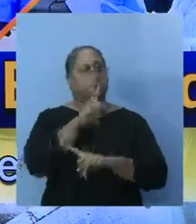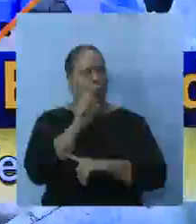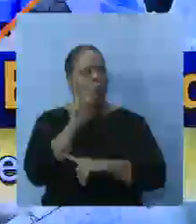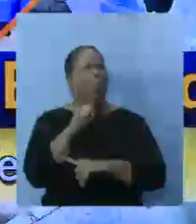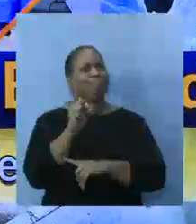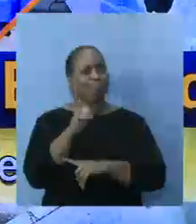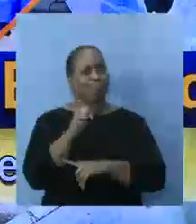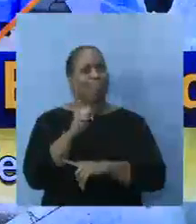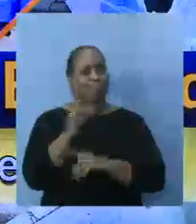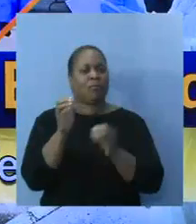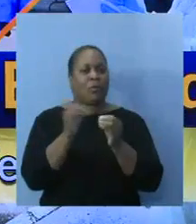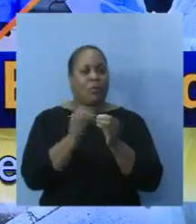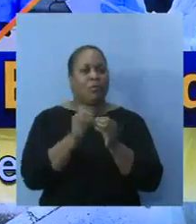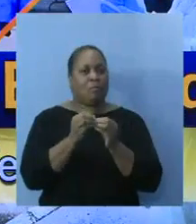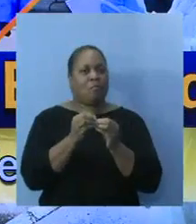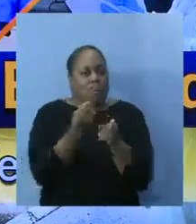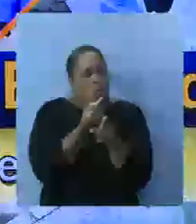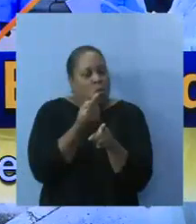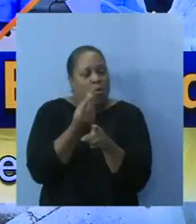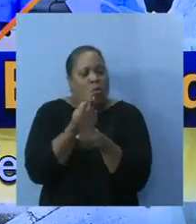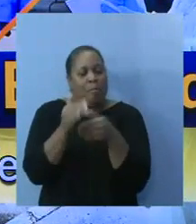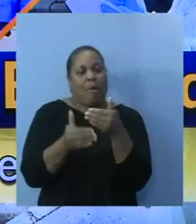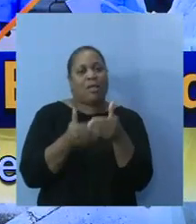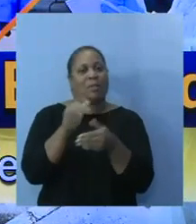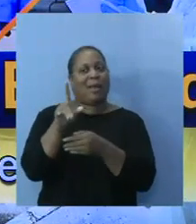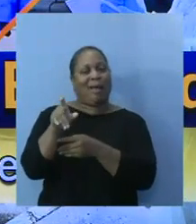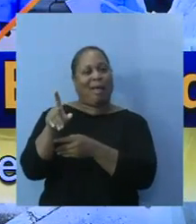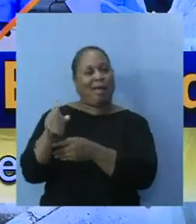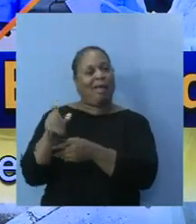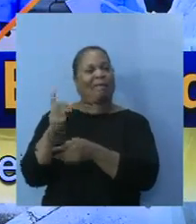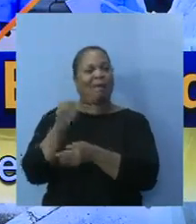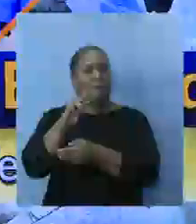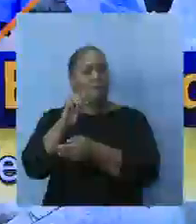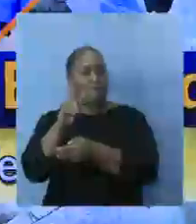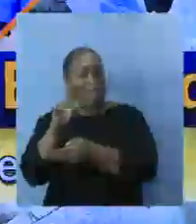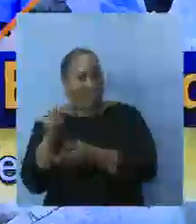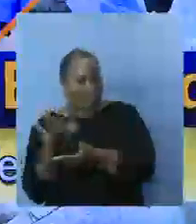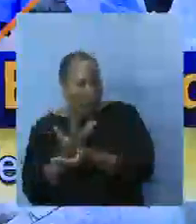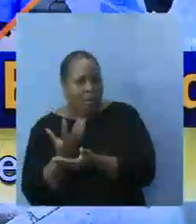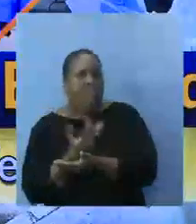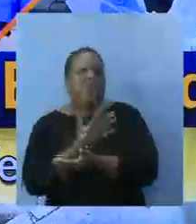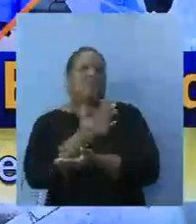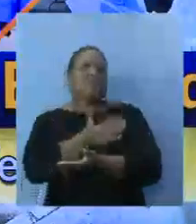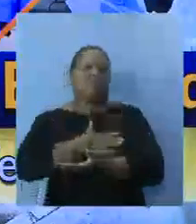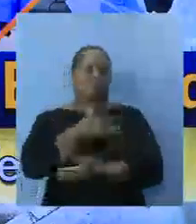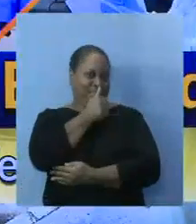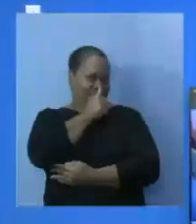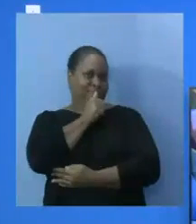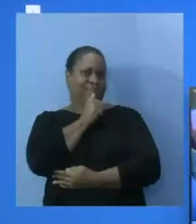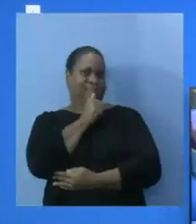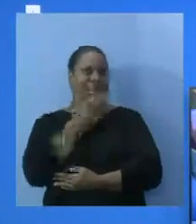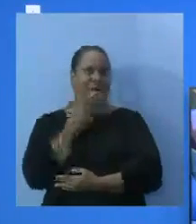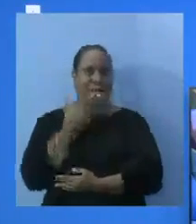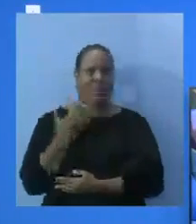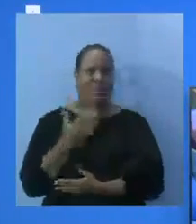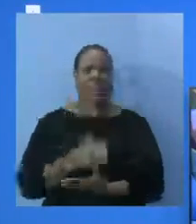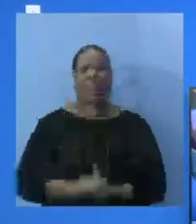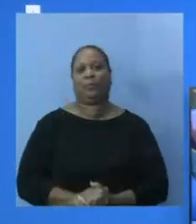we're running a more efficient process, and I ask members of the media to bear with us for those specific stats. Thank you.